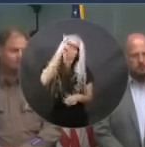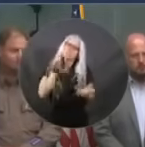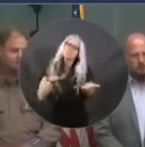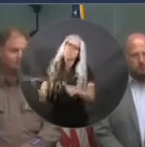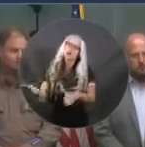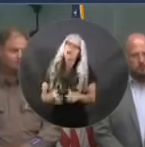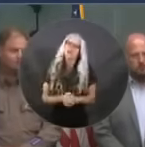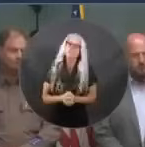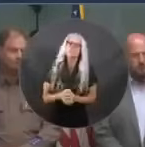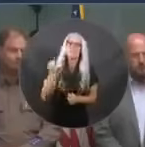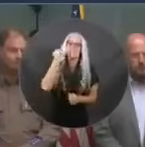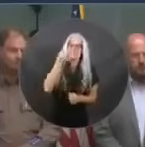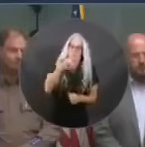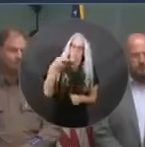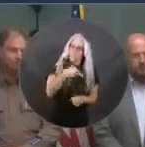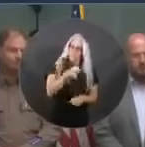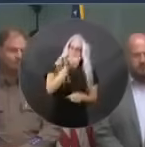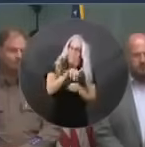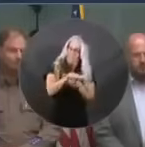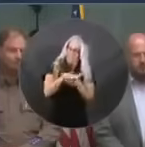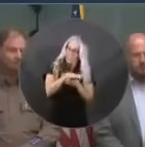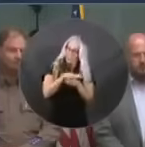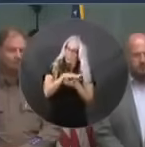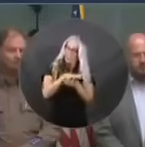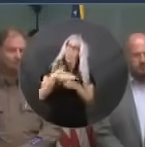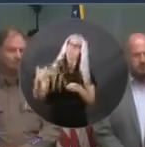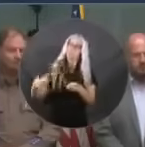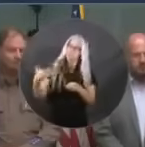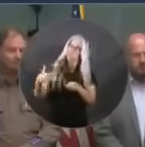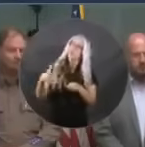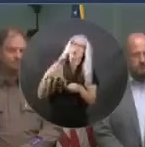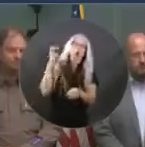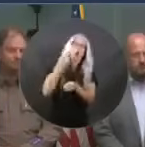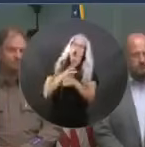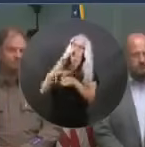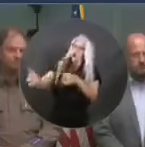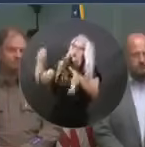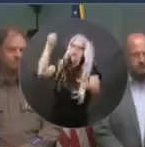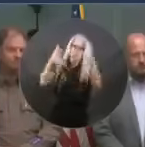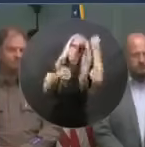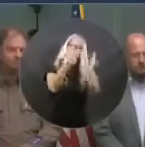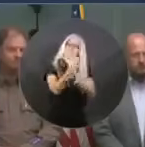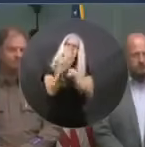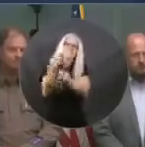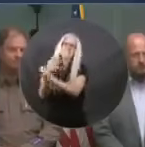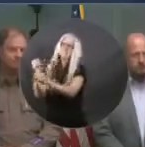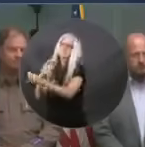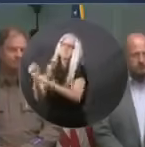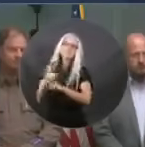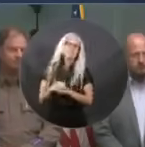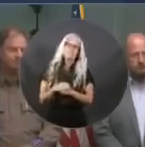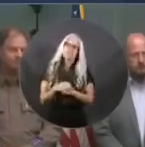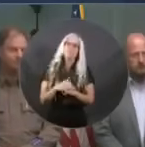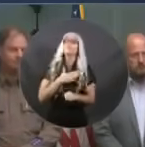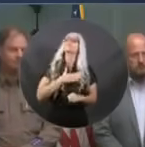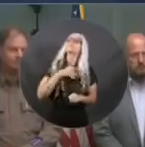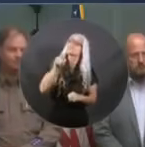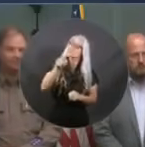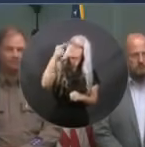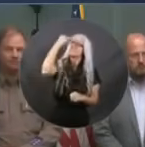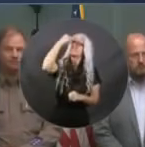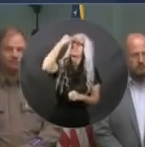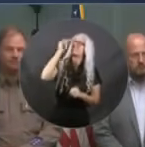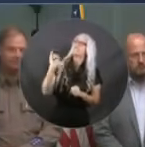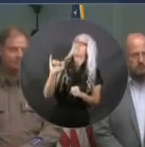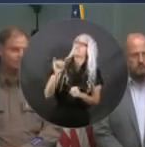hits, it's going to be very difficult to survive that. So please take appropriate precautions. We do have